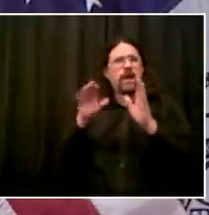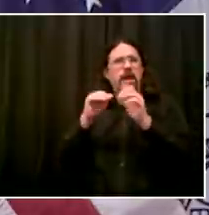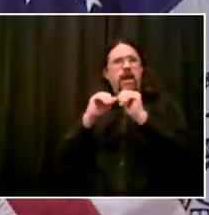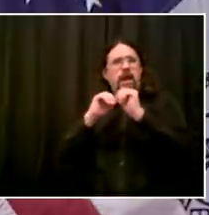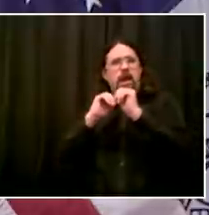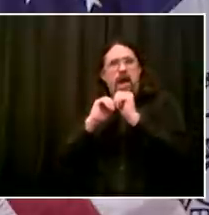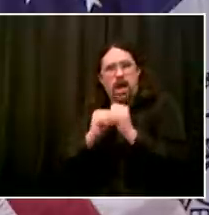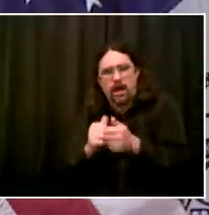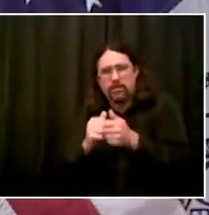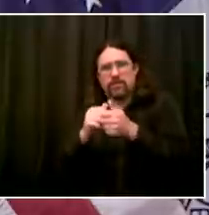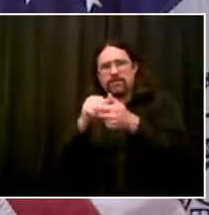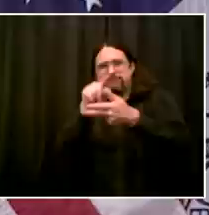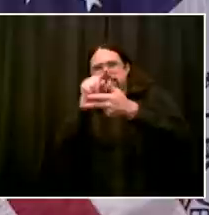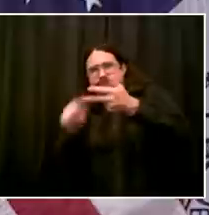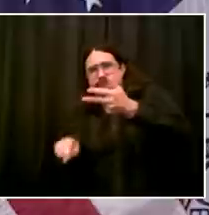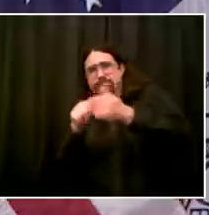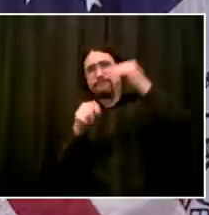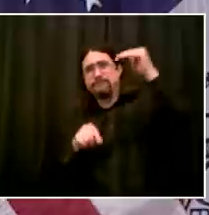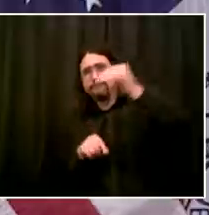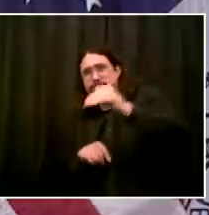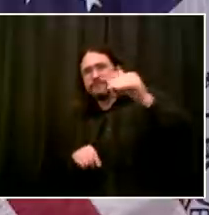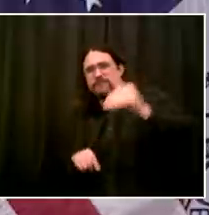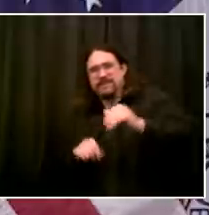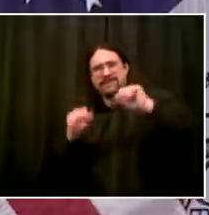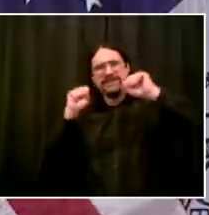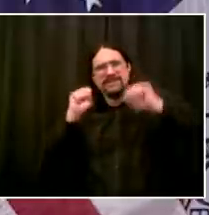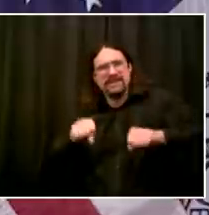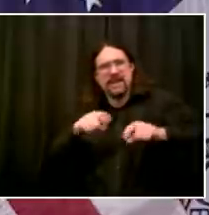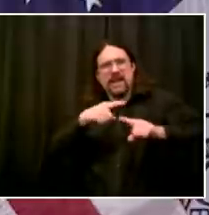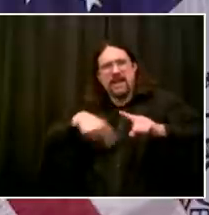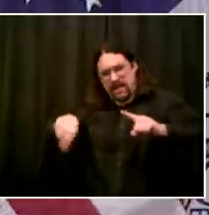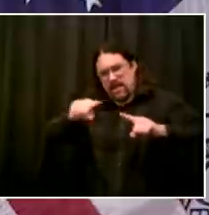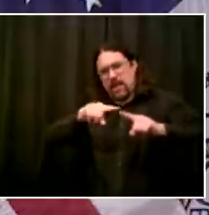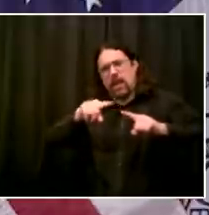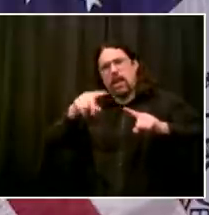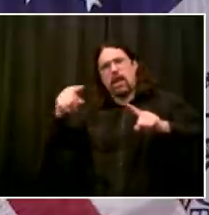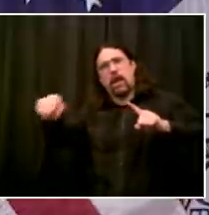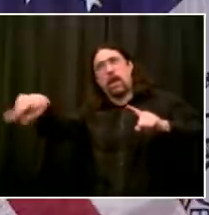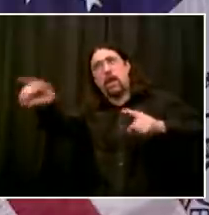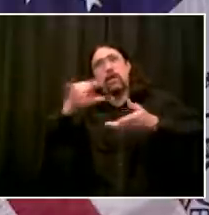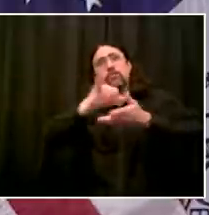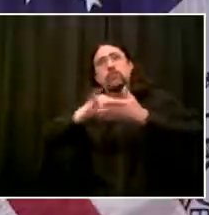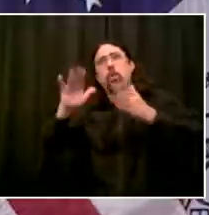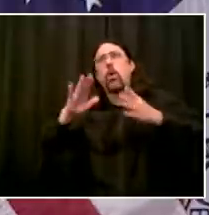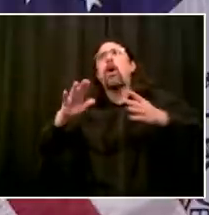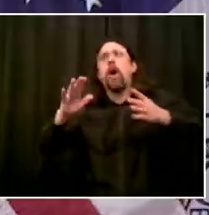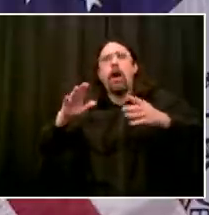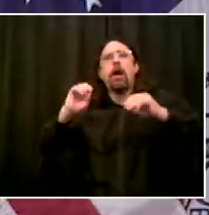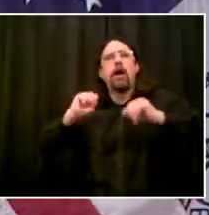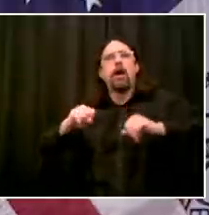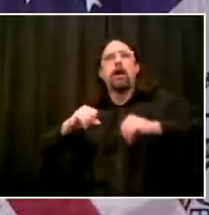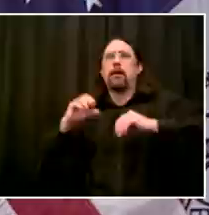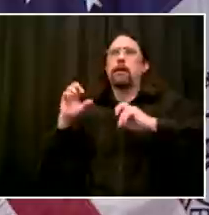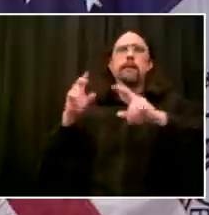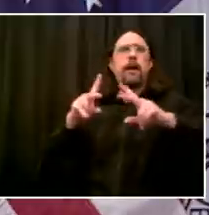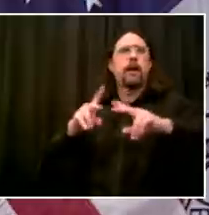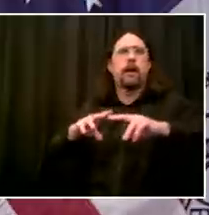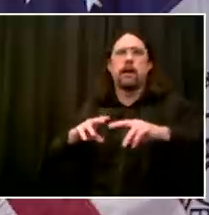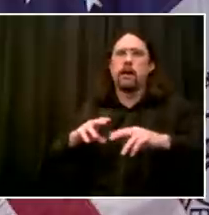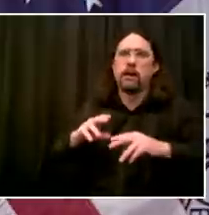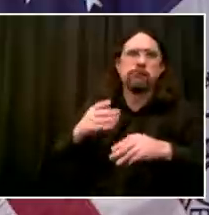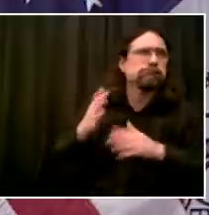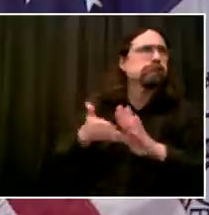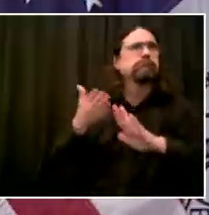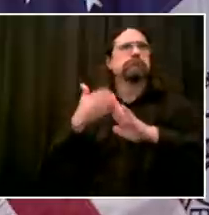some semblance of normalcy in restaurants, in construction, in commerce, right, in